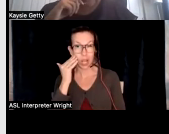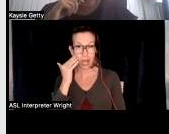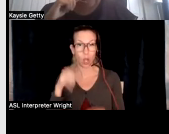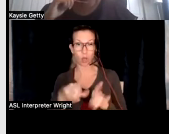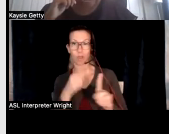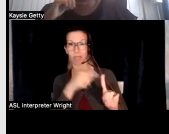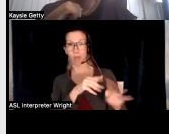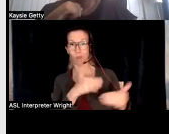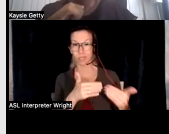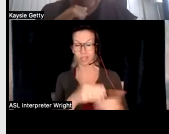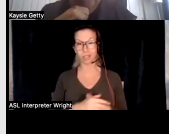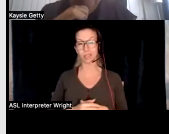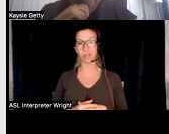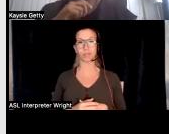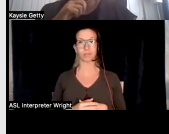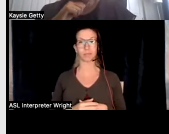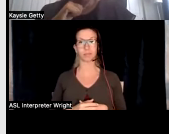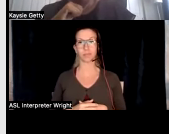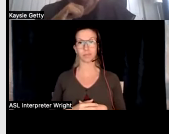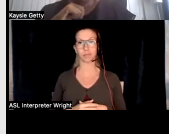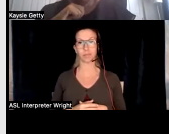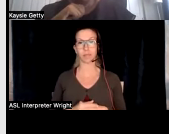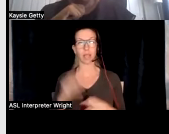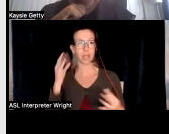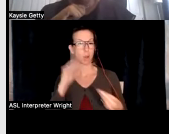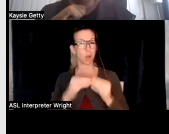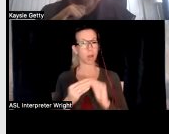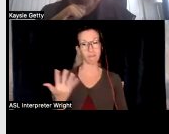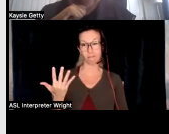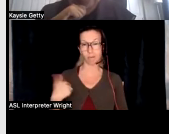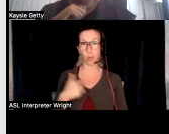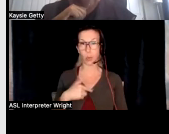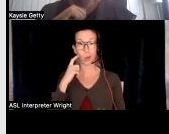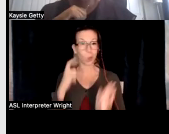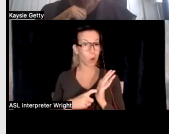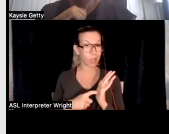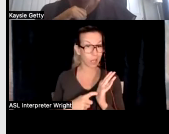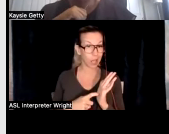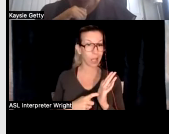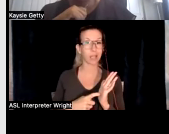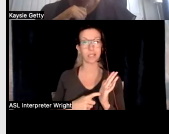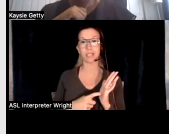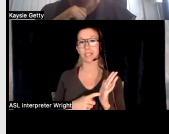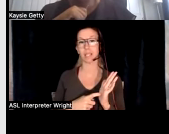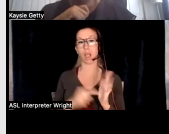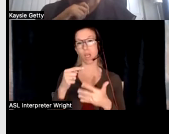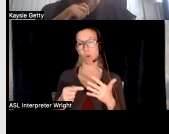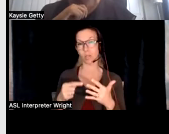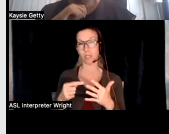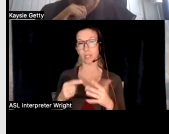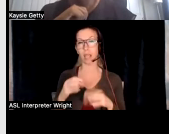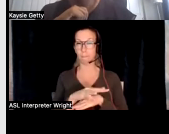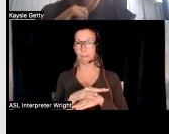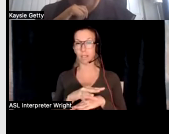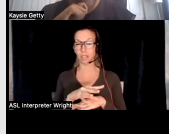process? You know, thinking about, you know, number 5, are we recognizing and really thinking about those impacts of trauma and